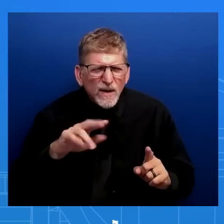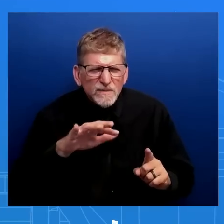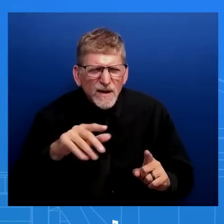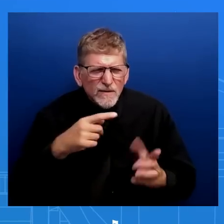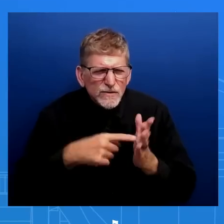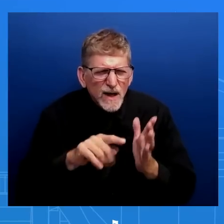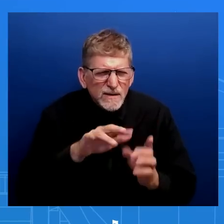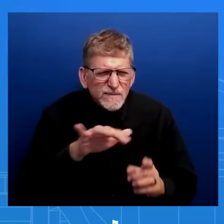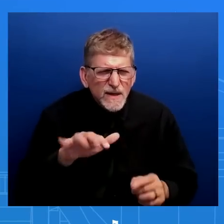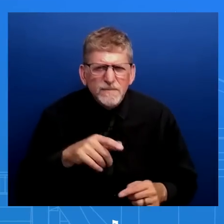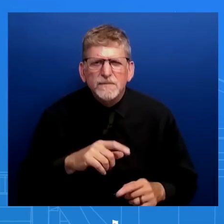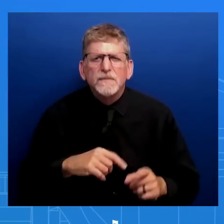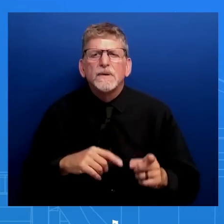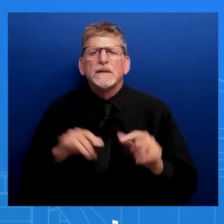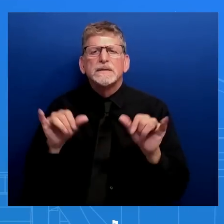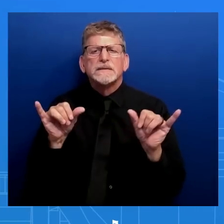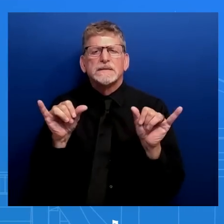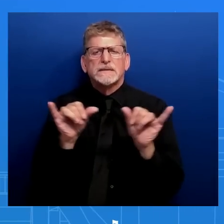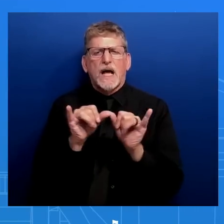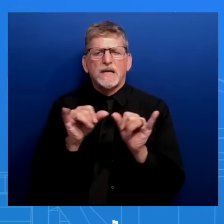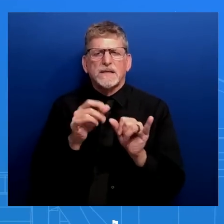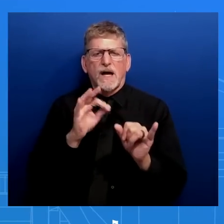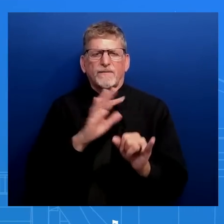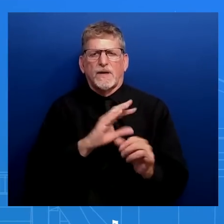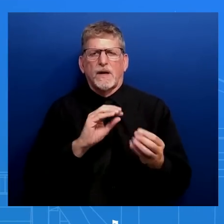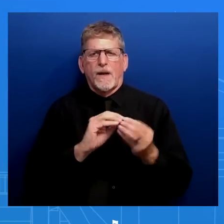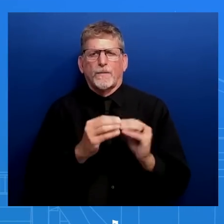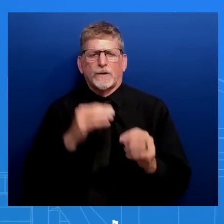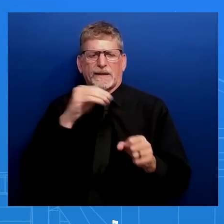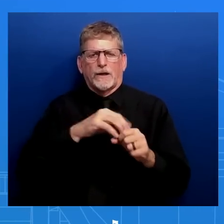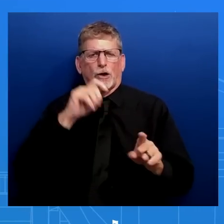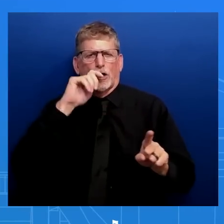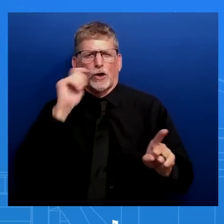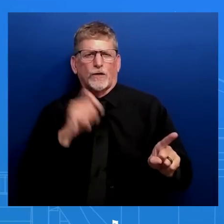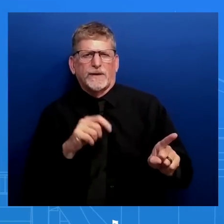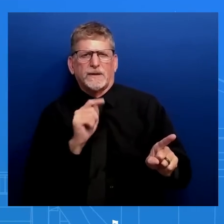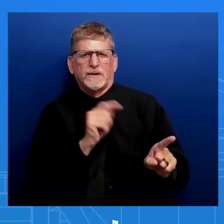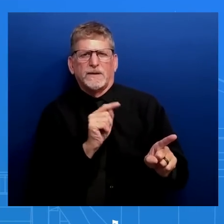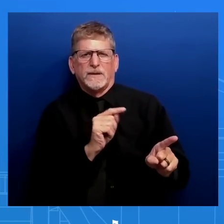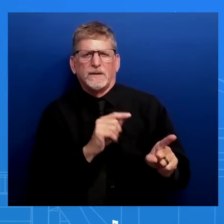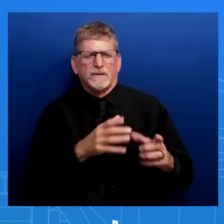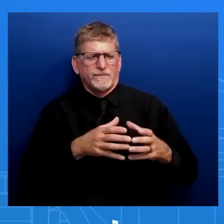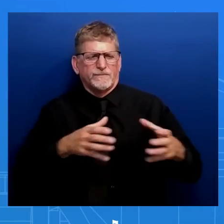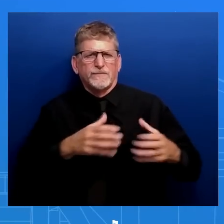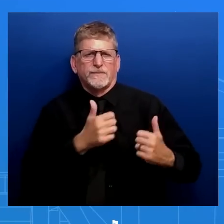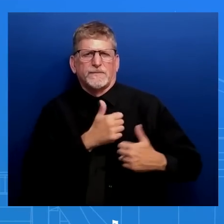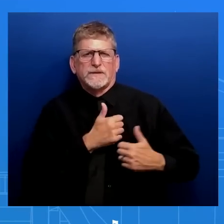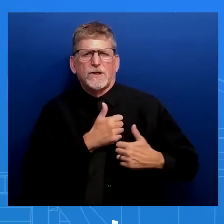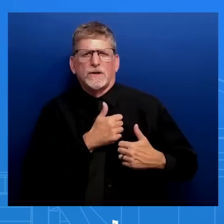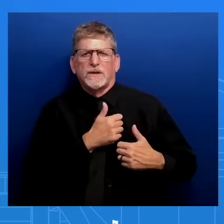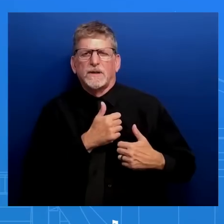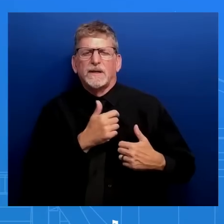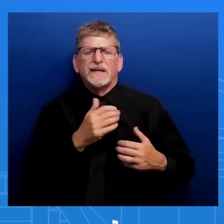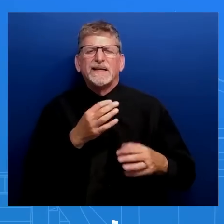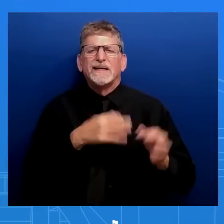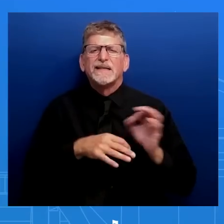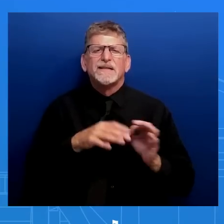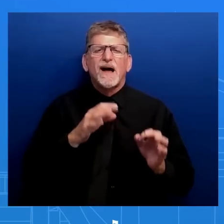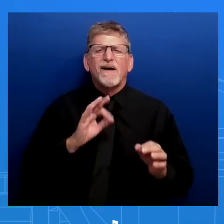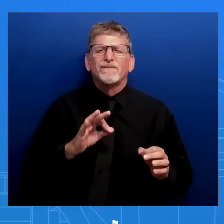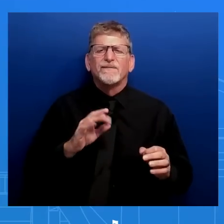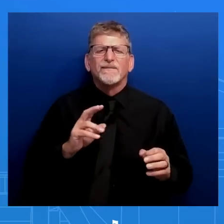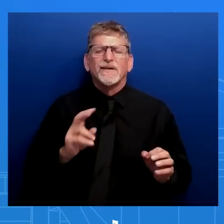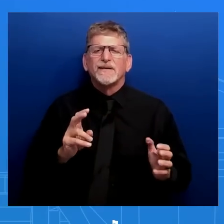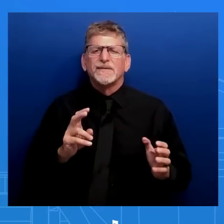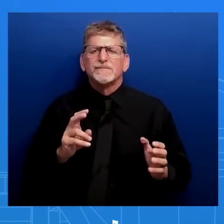of the force in Ukraine now, as you know, as opposed to last week. Oh, it means siphoned off. Yeah, exactly. Yeah, it's unclear